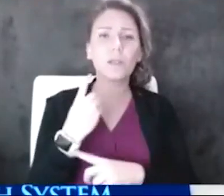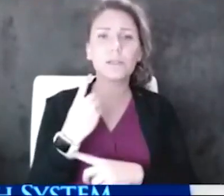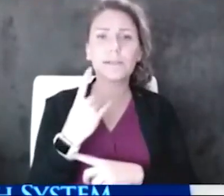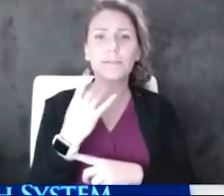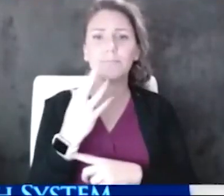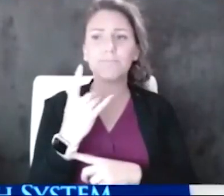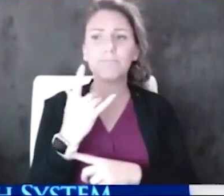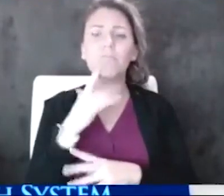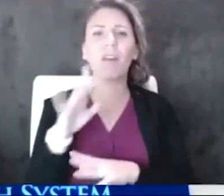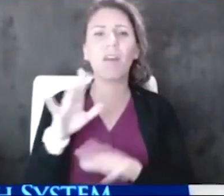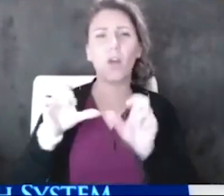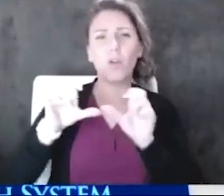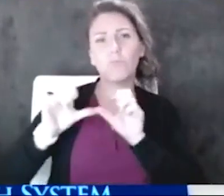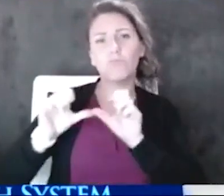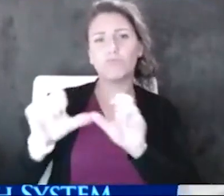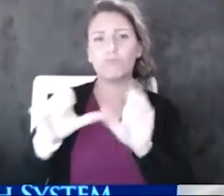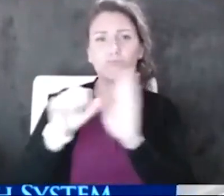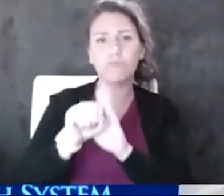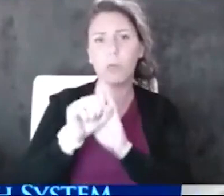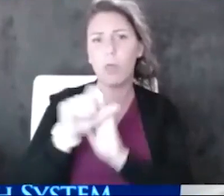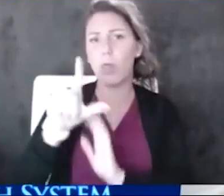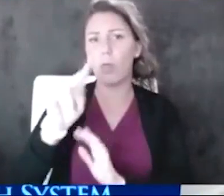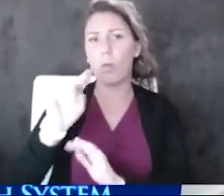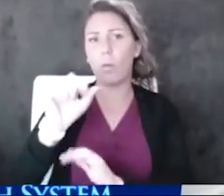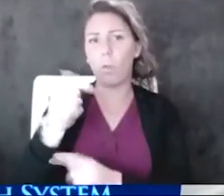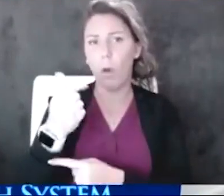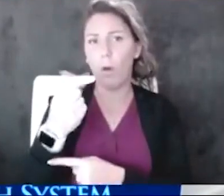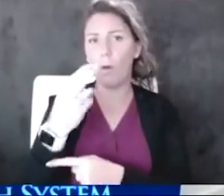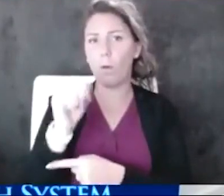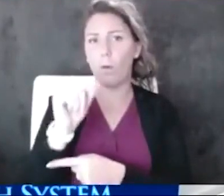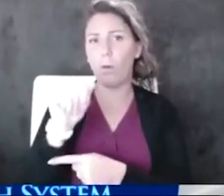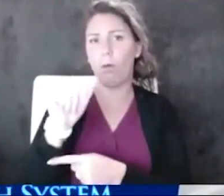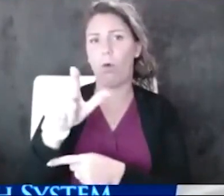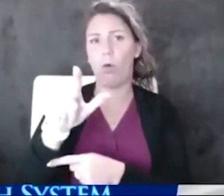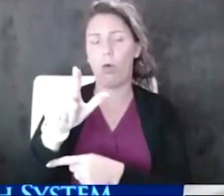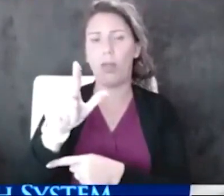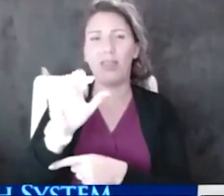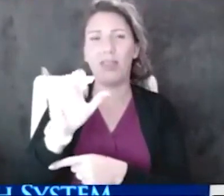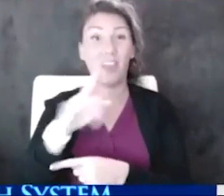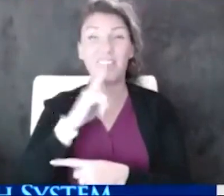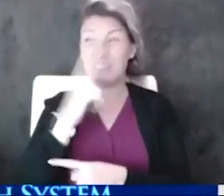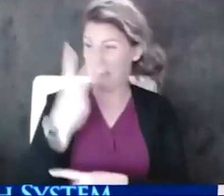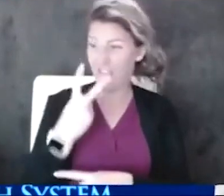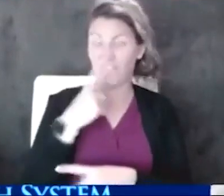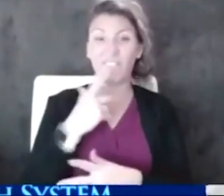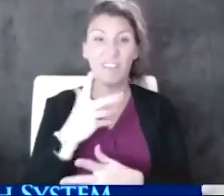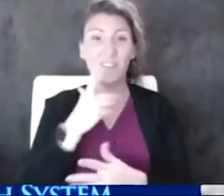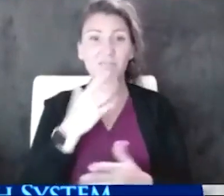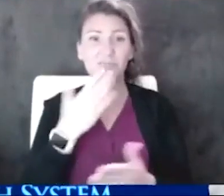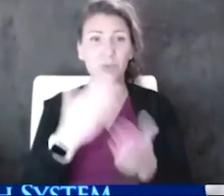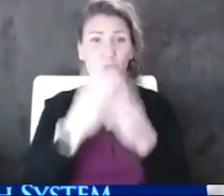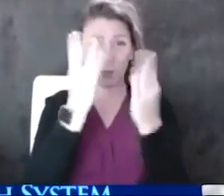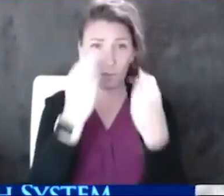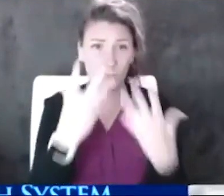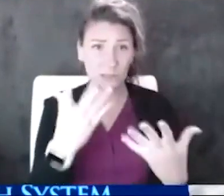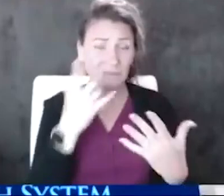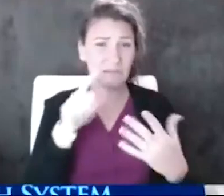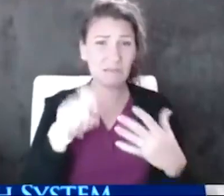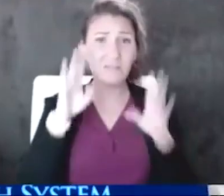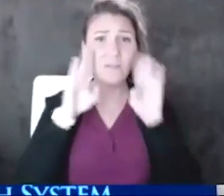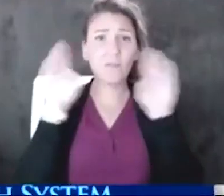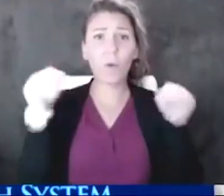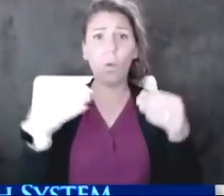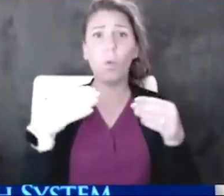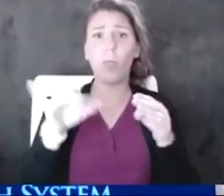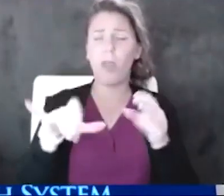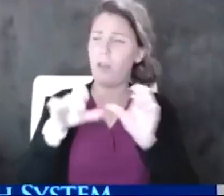syndrome by over half. So that's pretty good data. I think another thing we need to focus on, Hawk, is that, long haul syndrome is really bad. And if